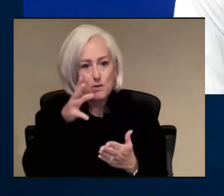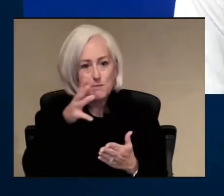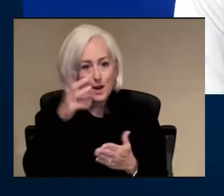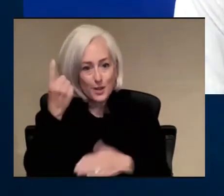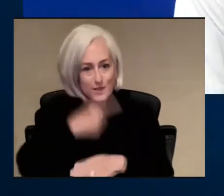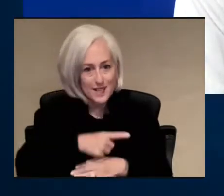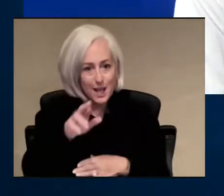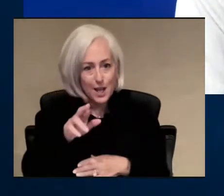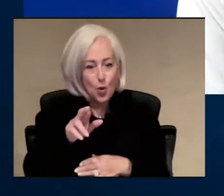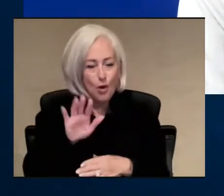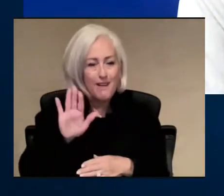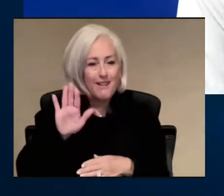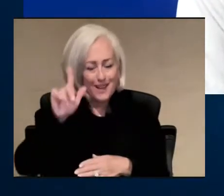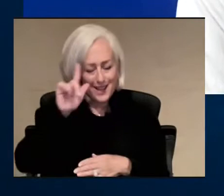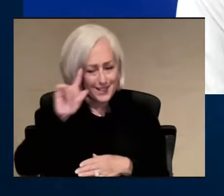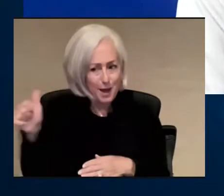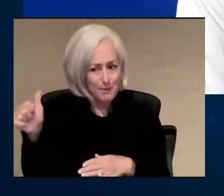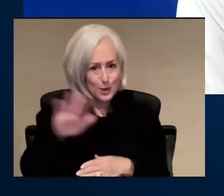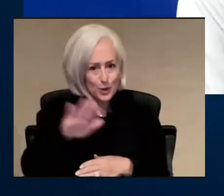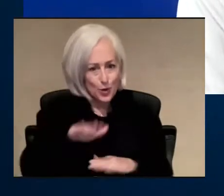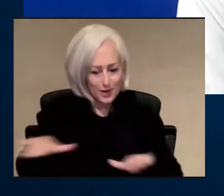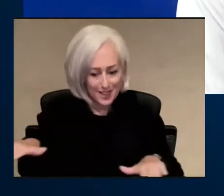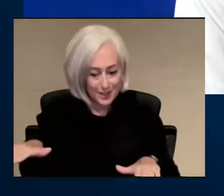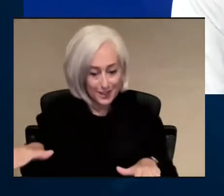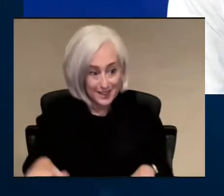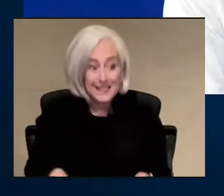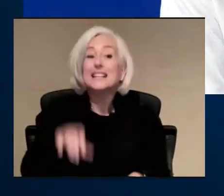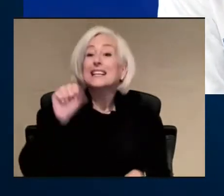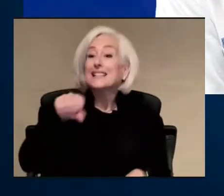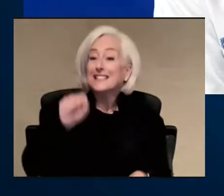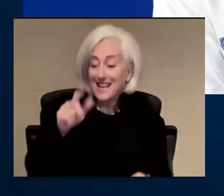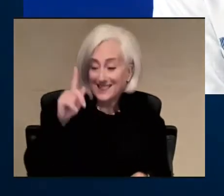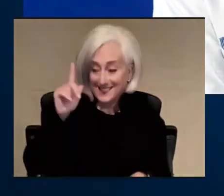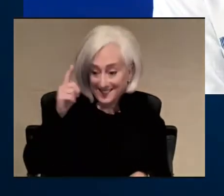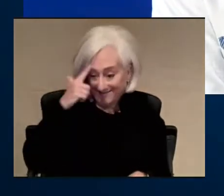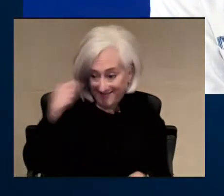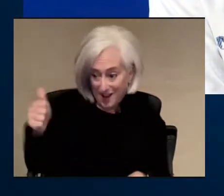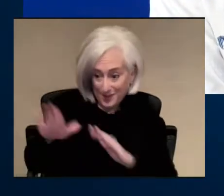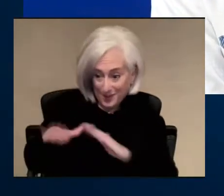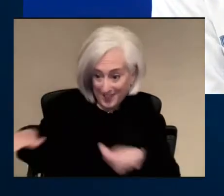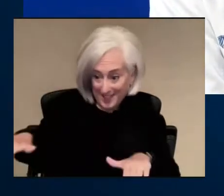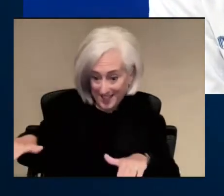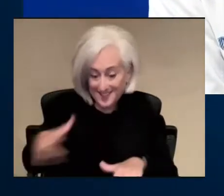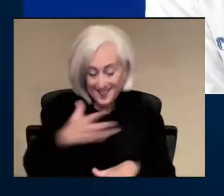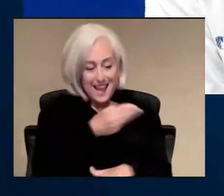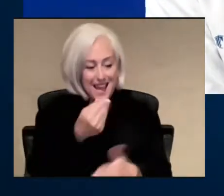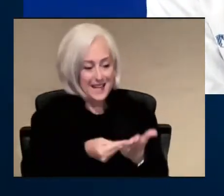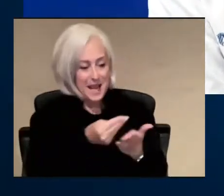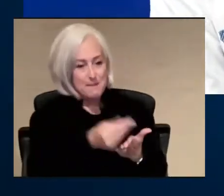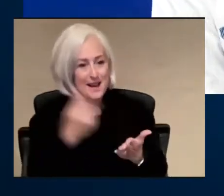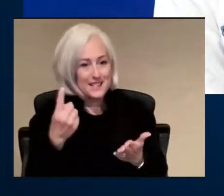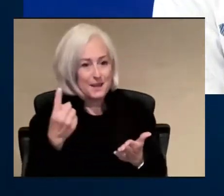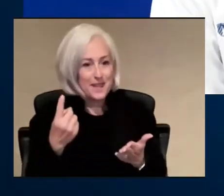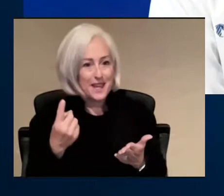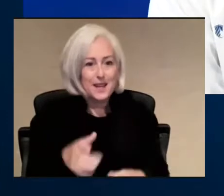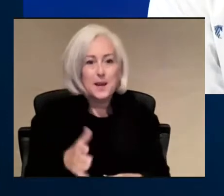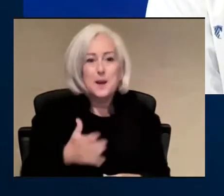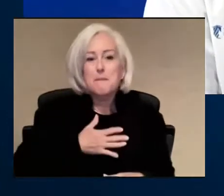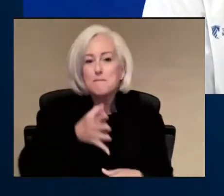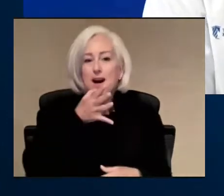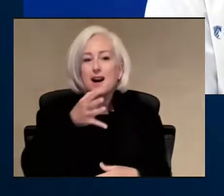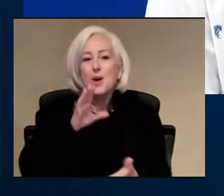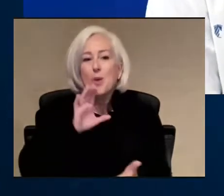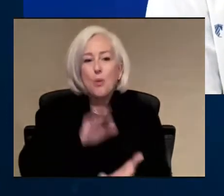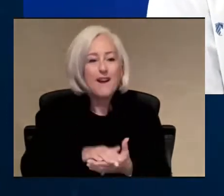Yes, I leave it up to the kids, and I buy something for my wife, and she's going to get treated where she doesn't have to do anything that day. Yep. And actually, it's